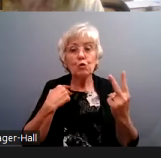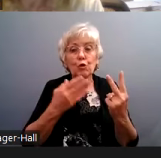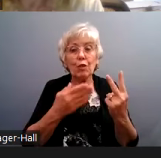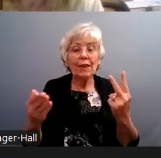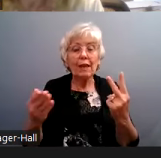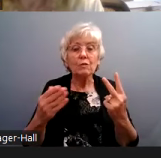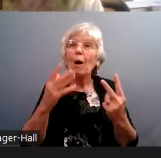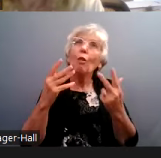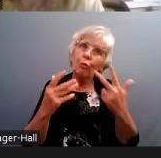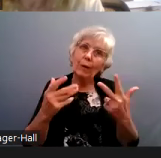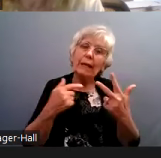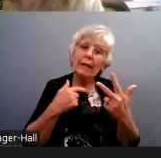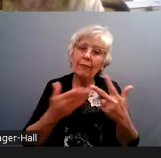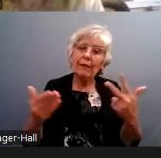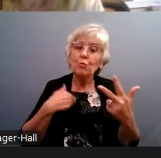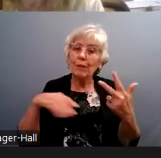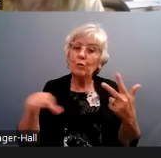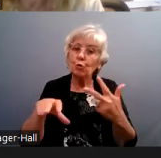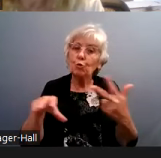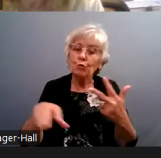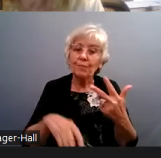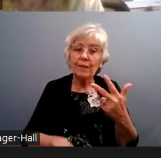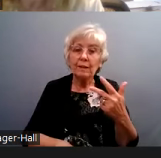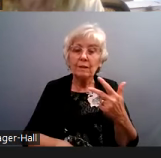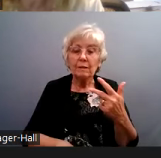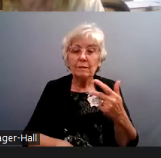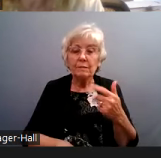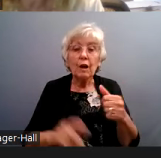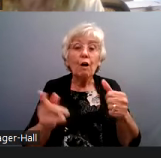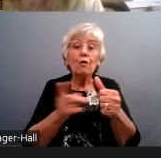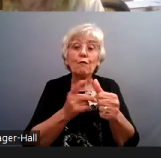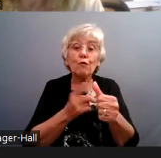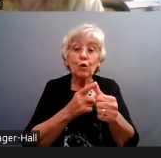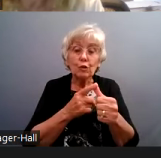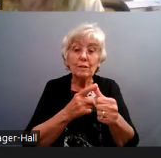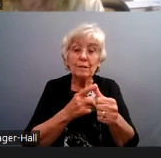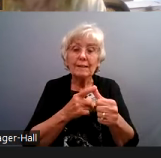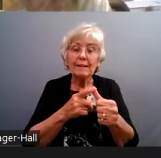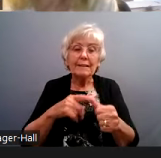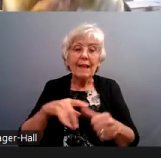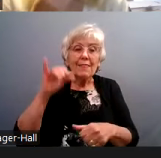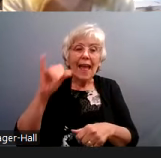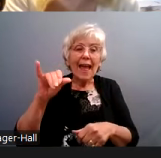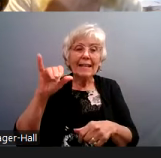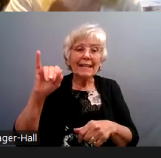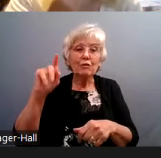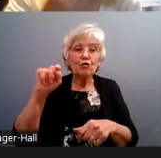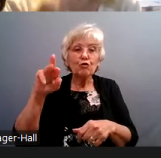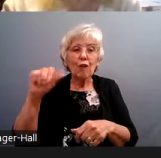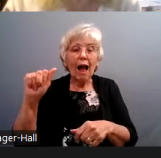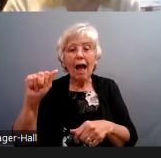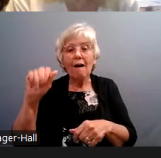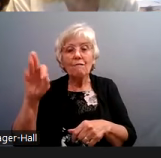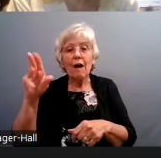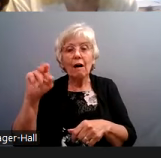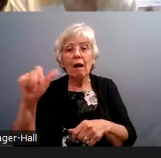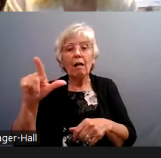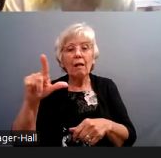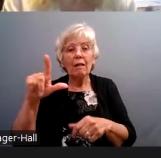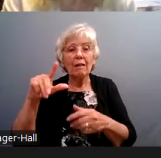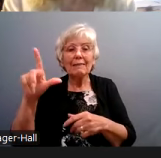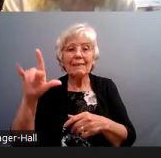Well, really three things. So two things. The first one would be the intrafungal liquid, and that's the medication, the